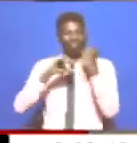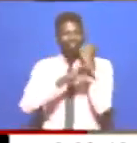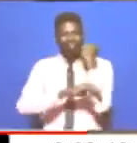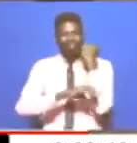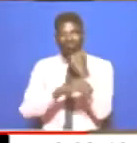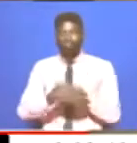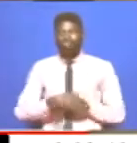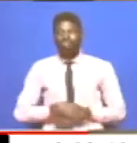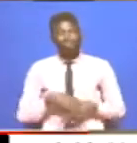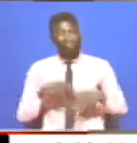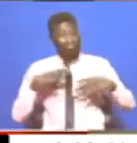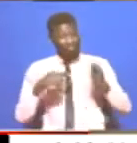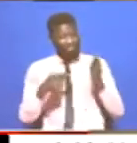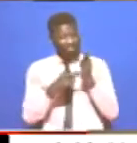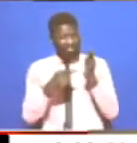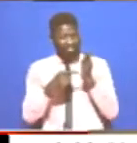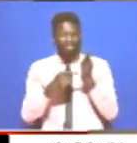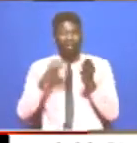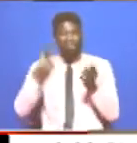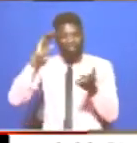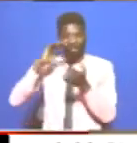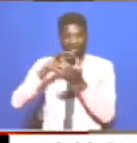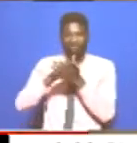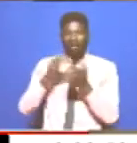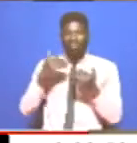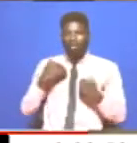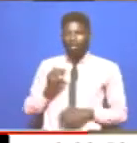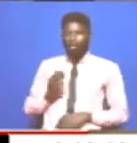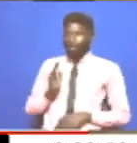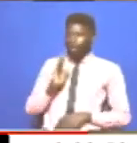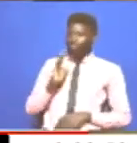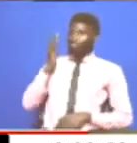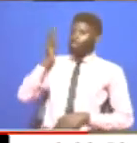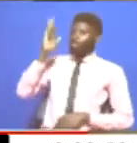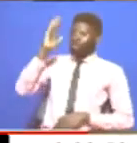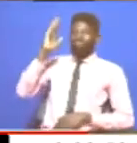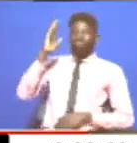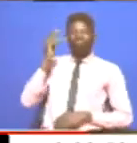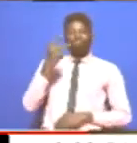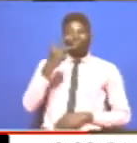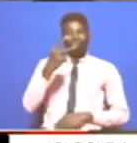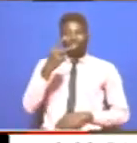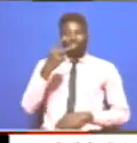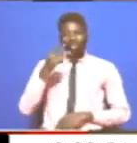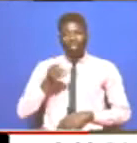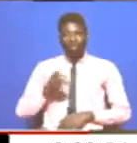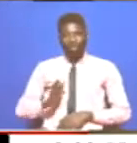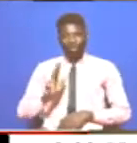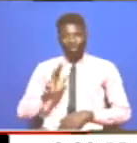kwamba kuna mungu wa chini na mungu wa juu. Sasa mungu wa chini ni hawa.